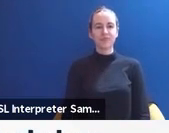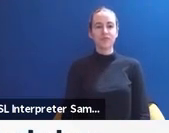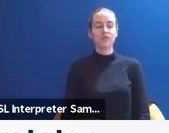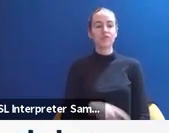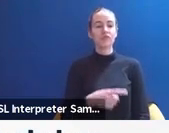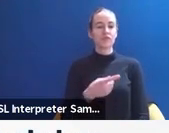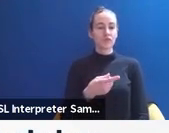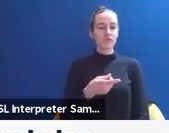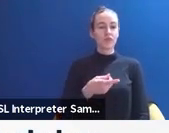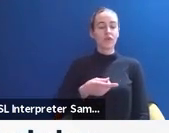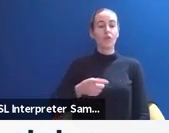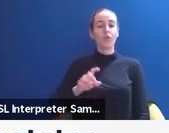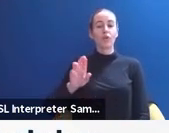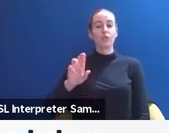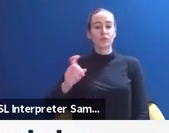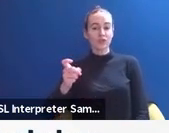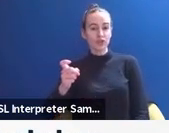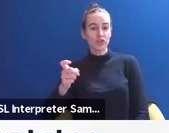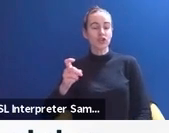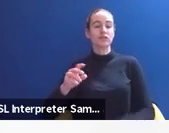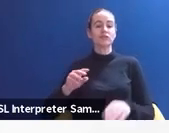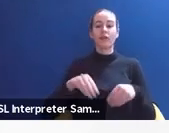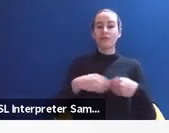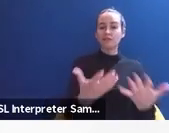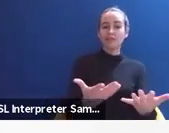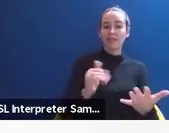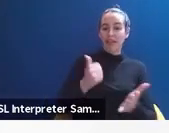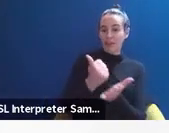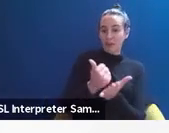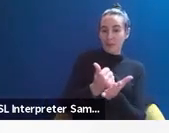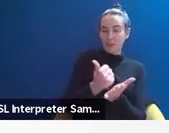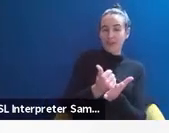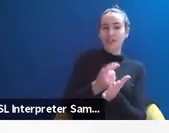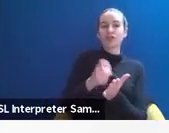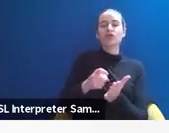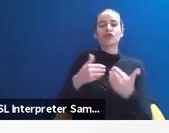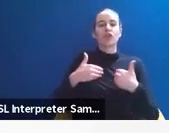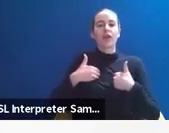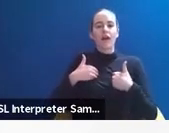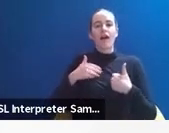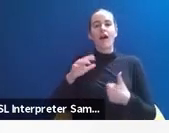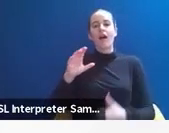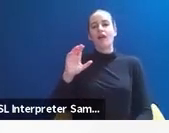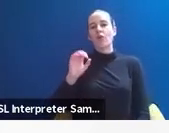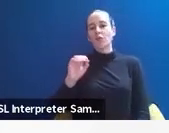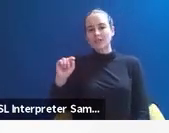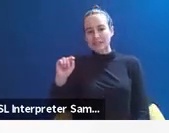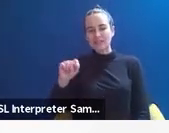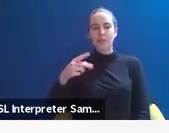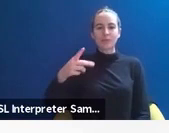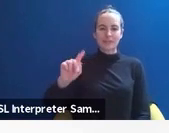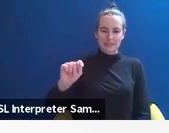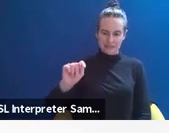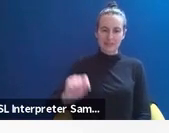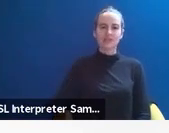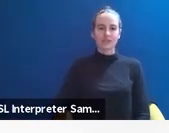Prescription and administration of vestibular therapy should be facilitated by an occupational or physical therapist. They